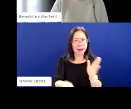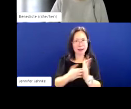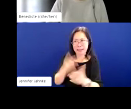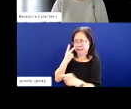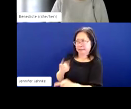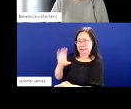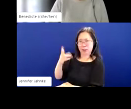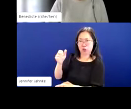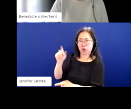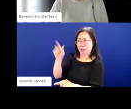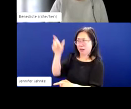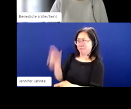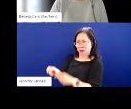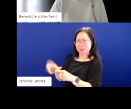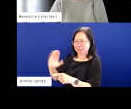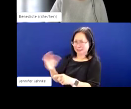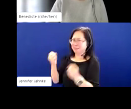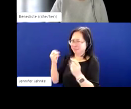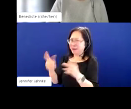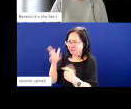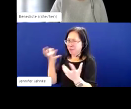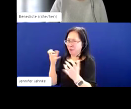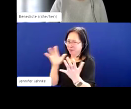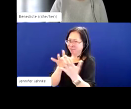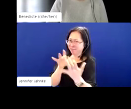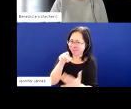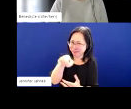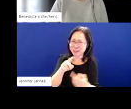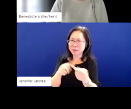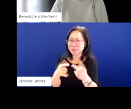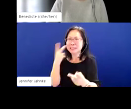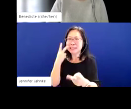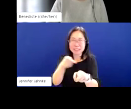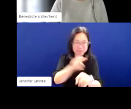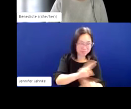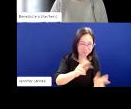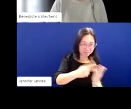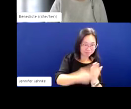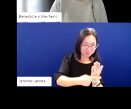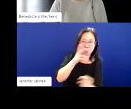going to be contacting you about maybe the adaptability of that when it's ready to be